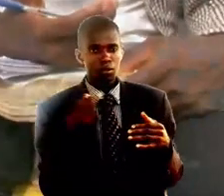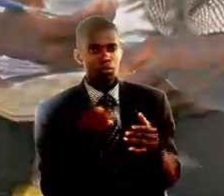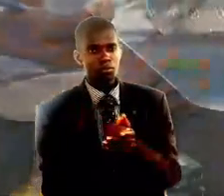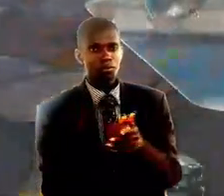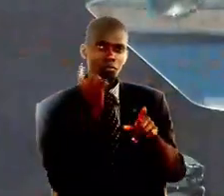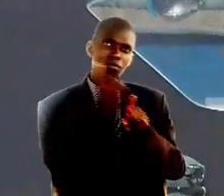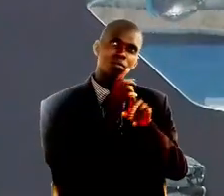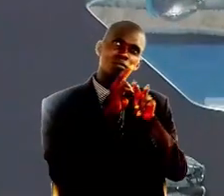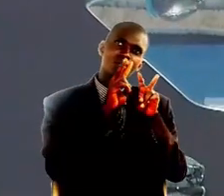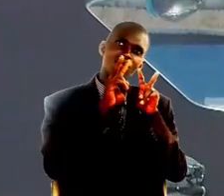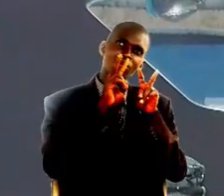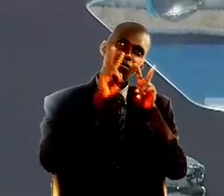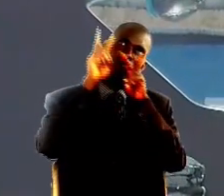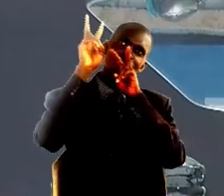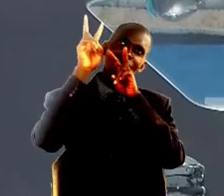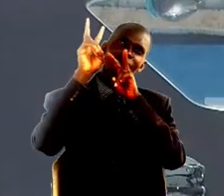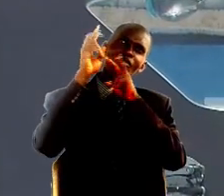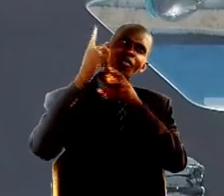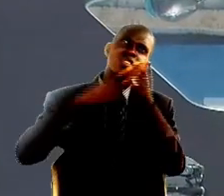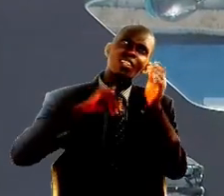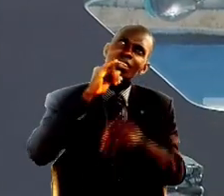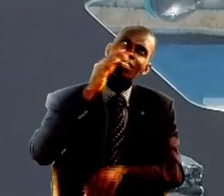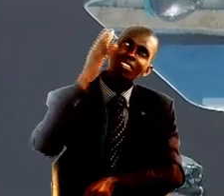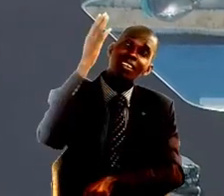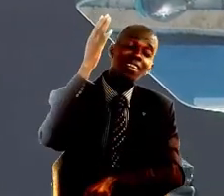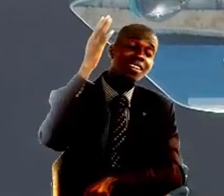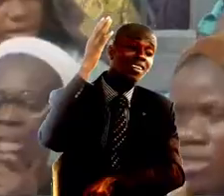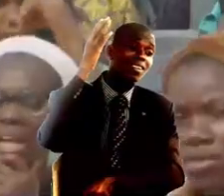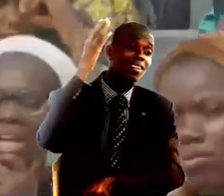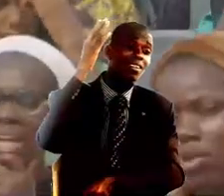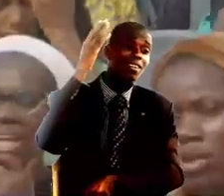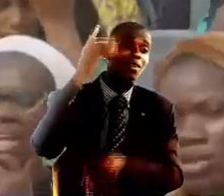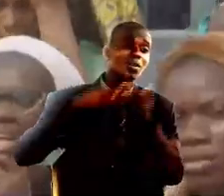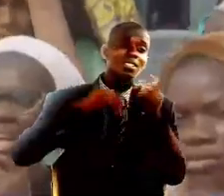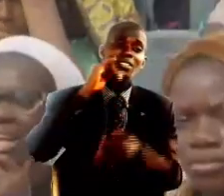up. The sky is your limit.